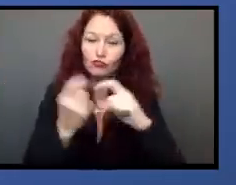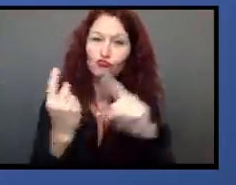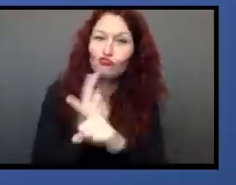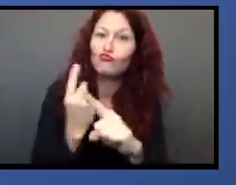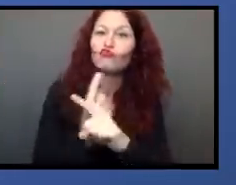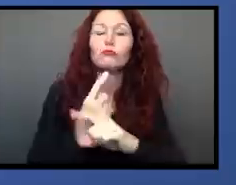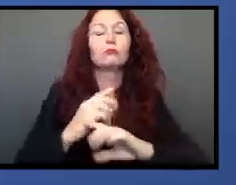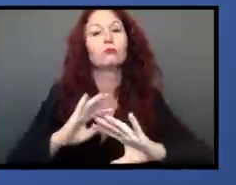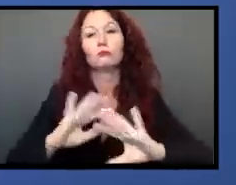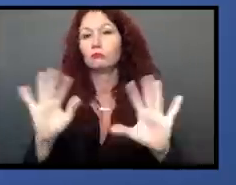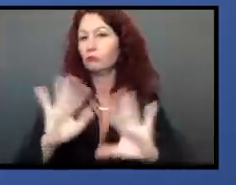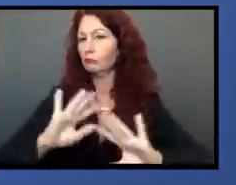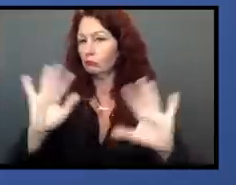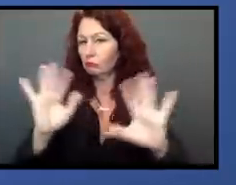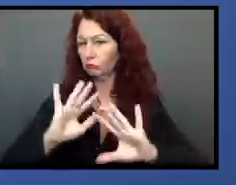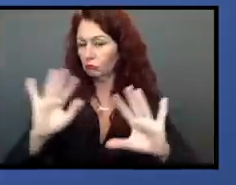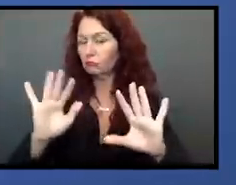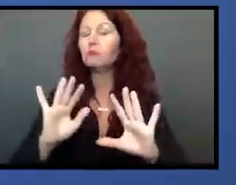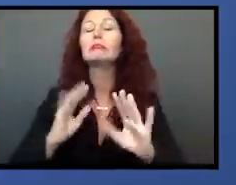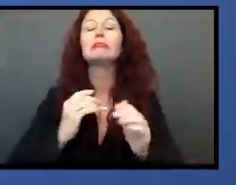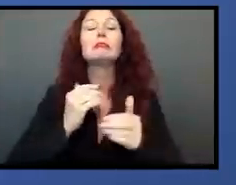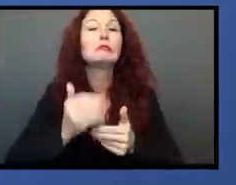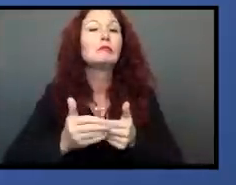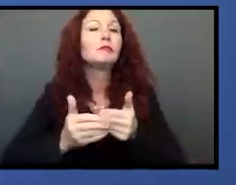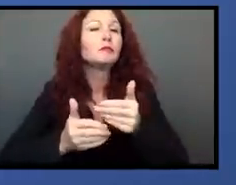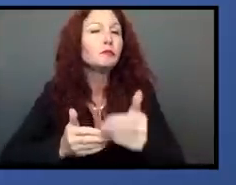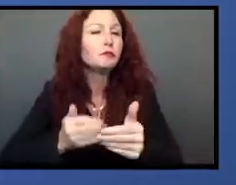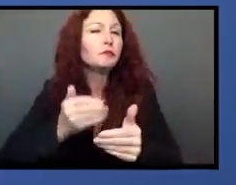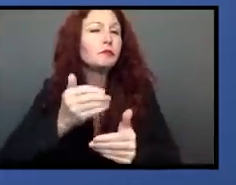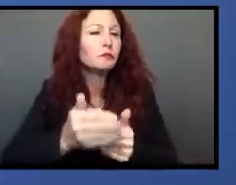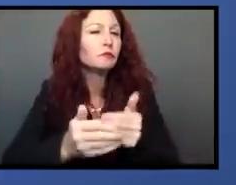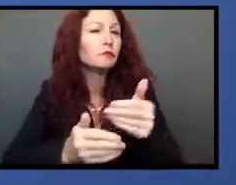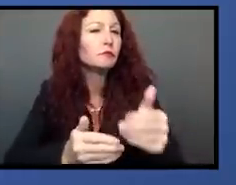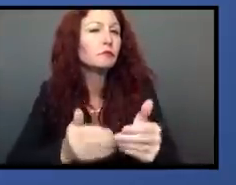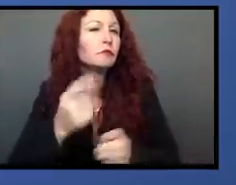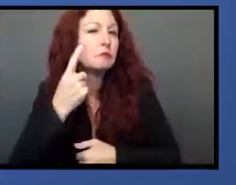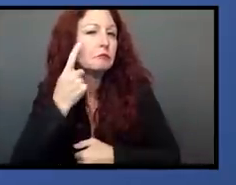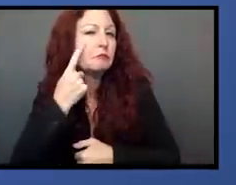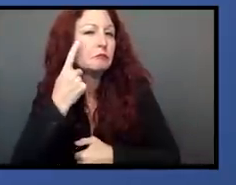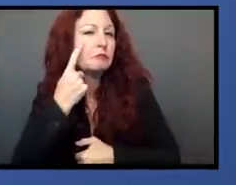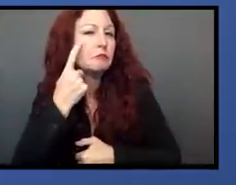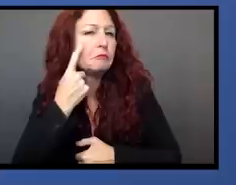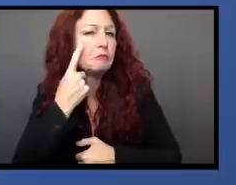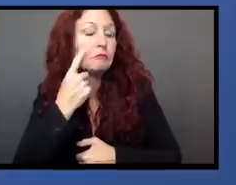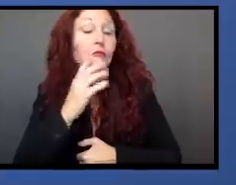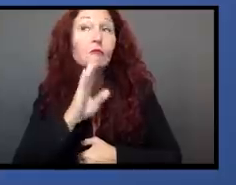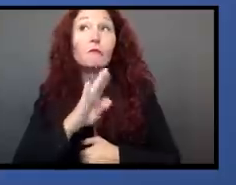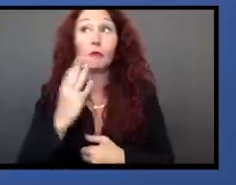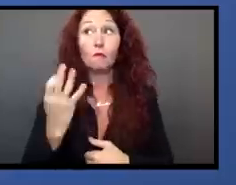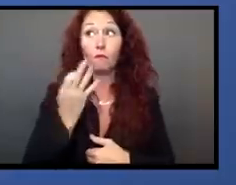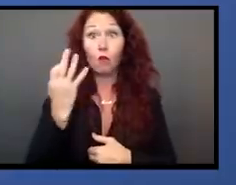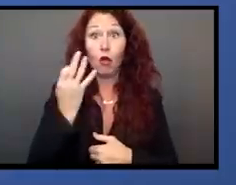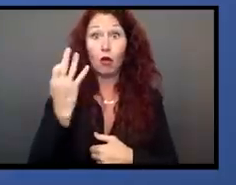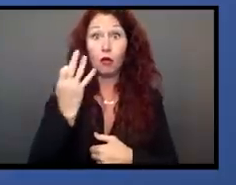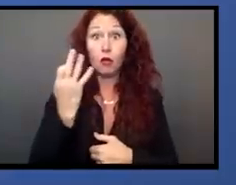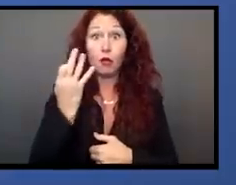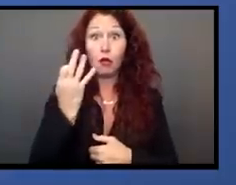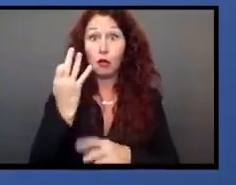changes made on the fly. We will follow the Wednesday meeting with a town hall, likely on Friday, to get our residents'